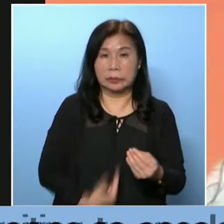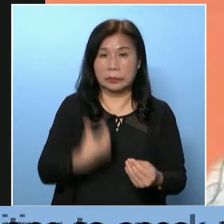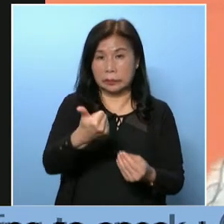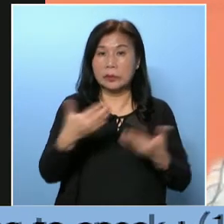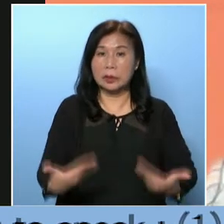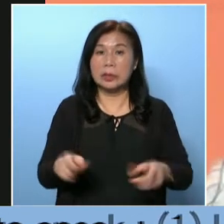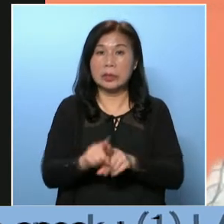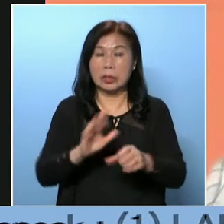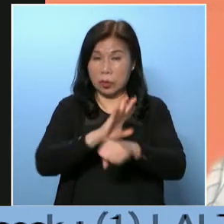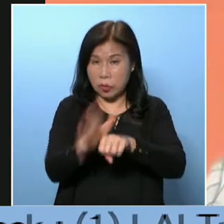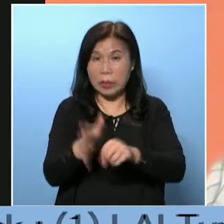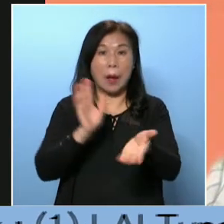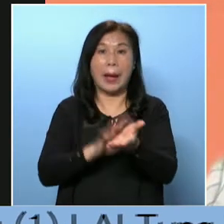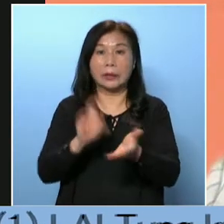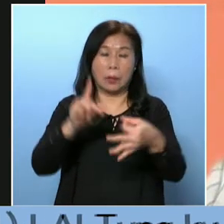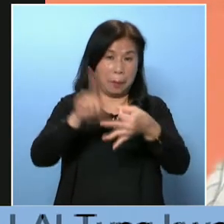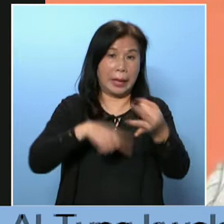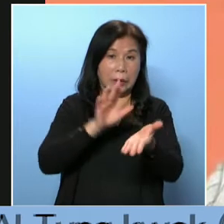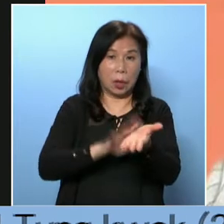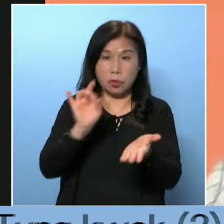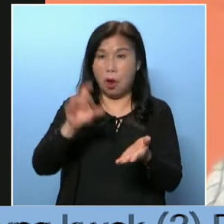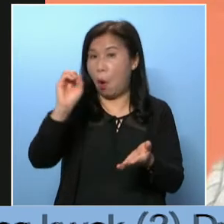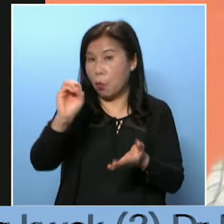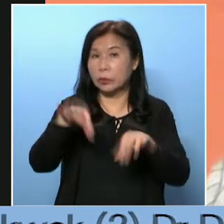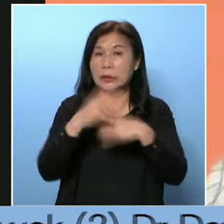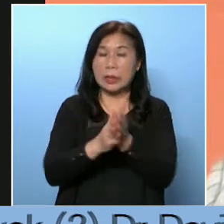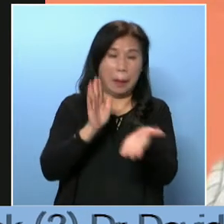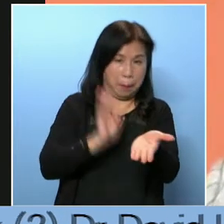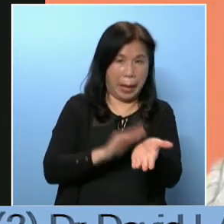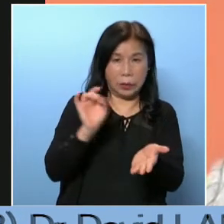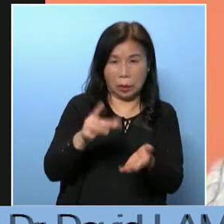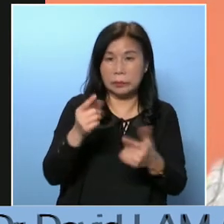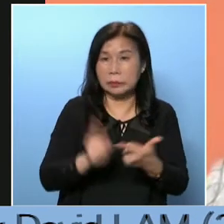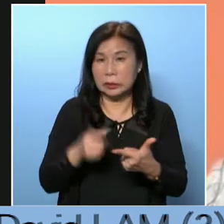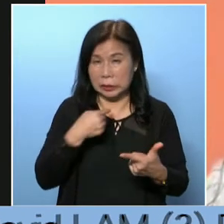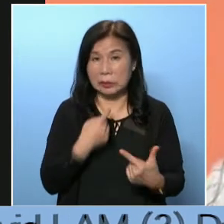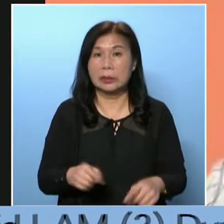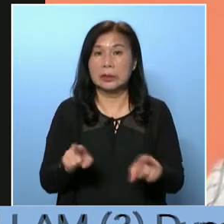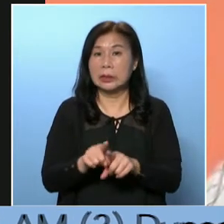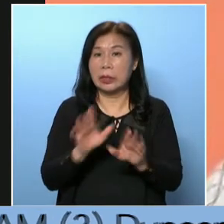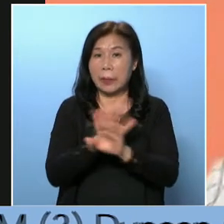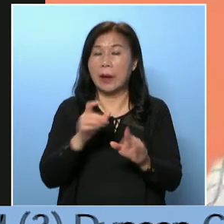contribution. And the COVID-19 virus, especially the Omicron variant, not only is just a virus,